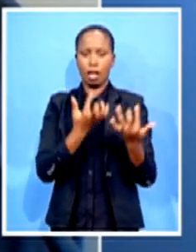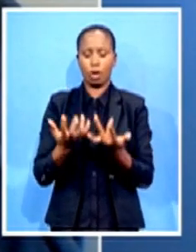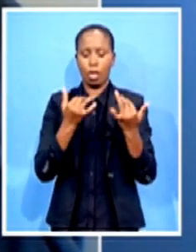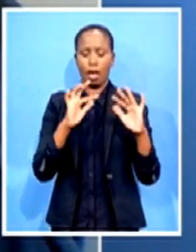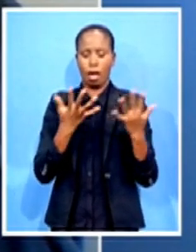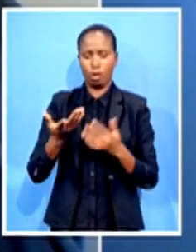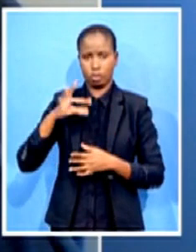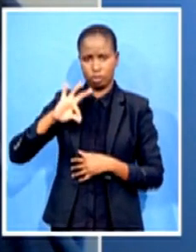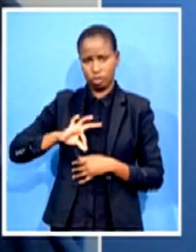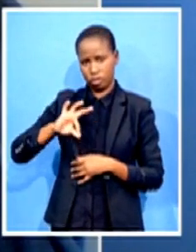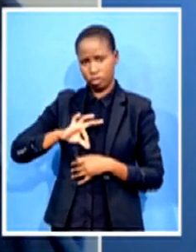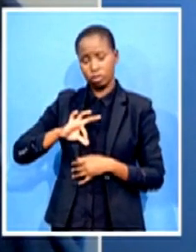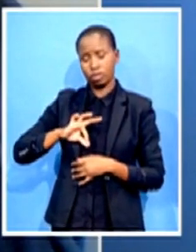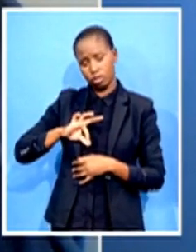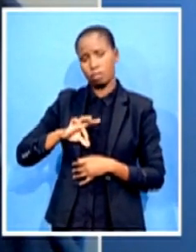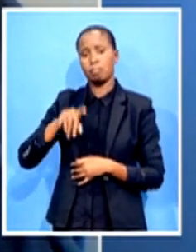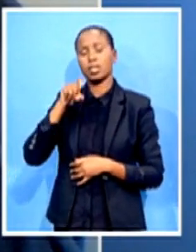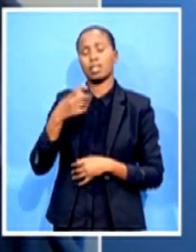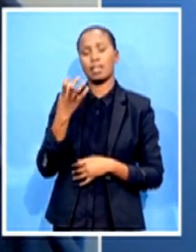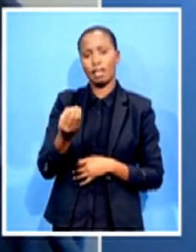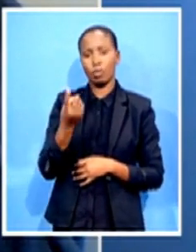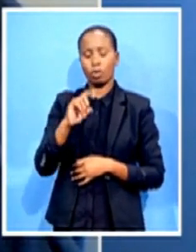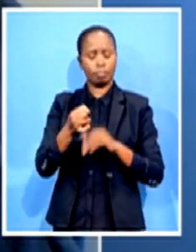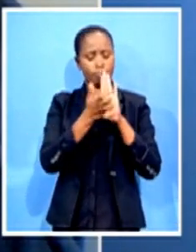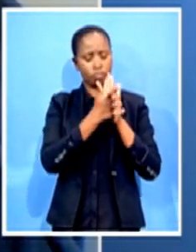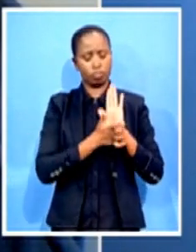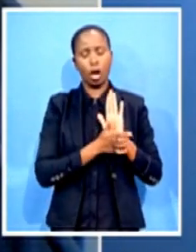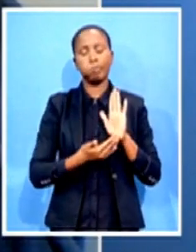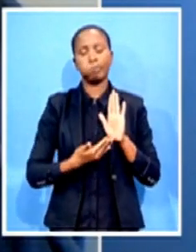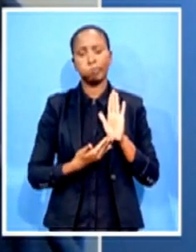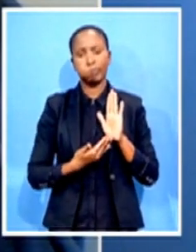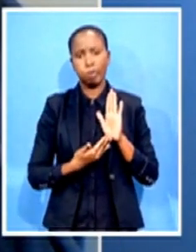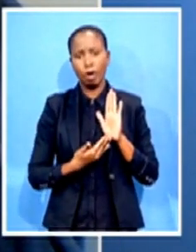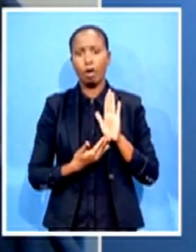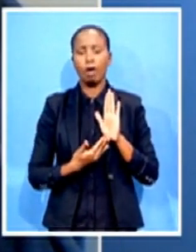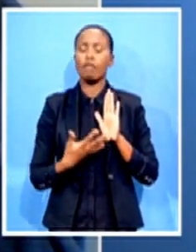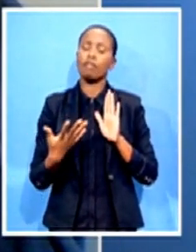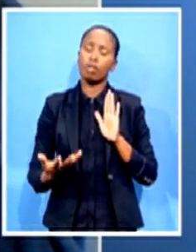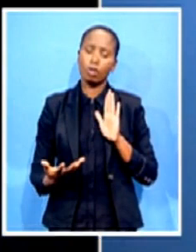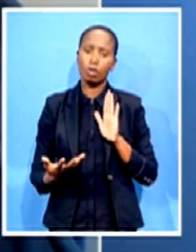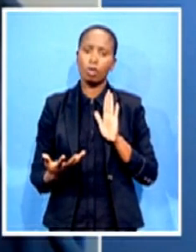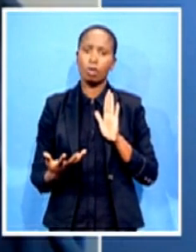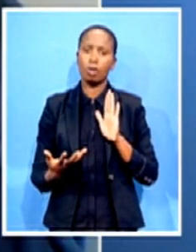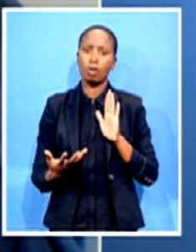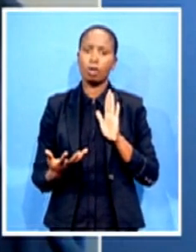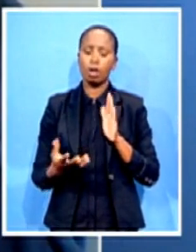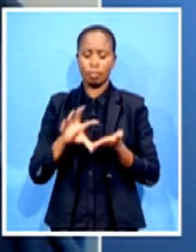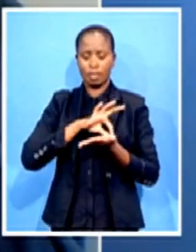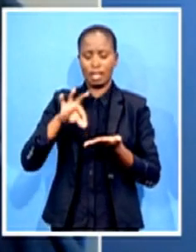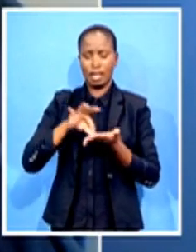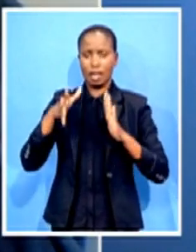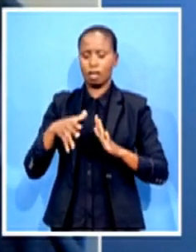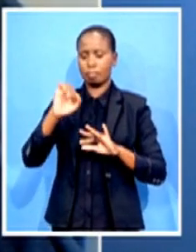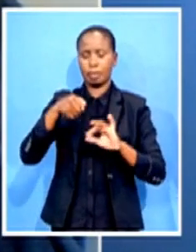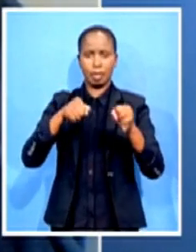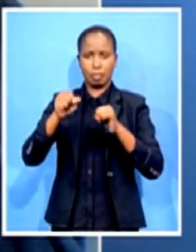is legislated in regards to the employment of domestic workers. So there has to be a referral point